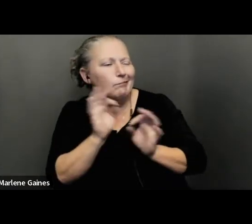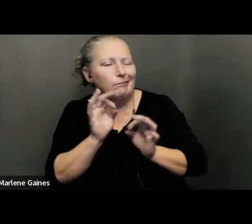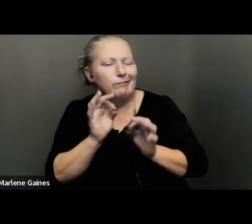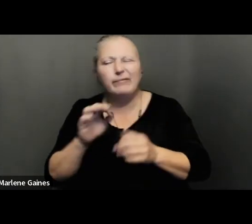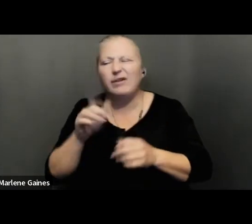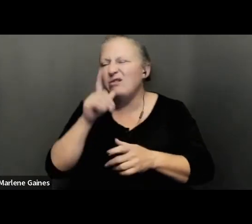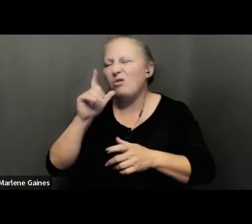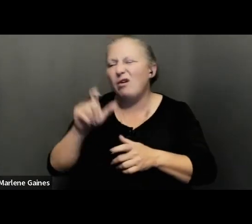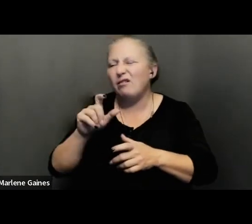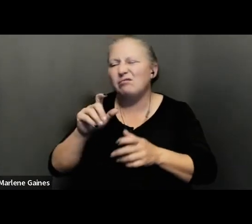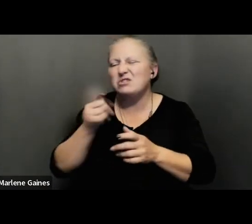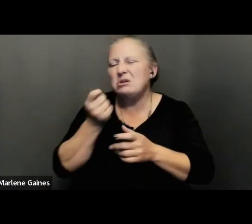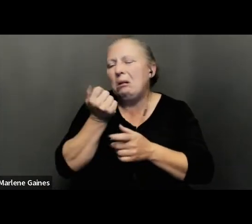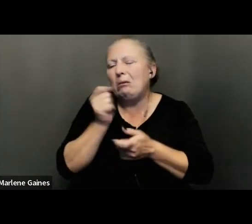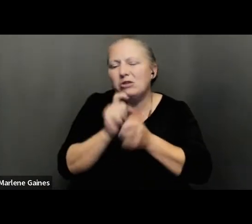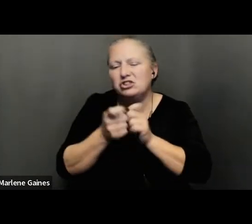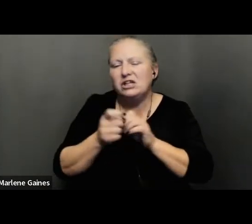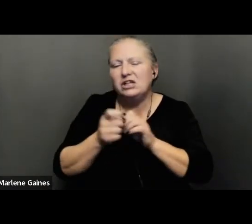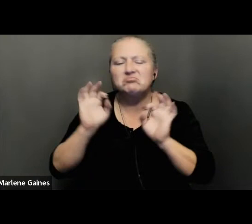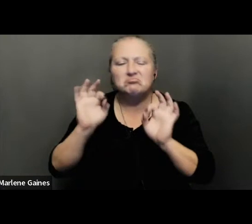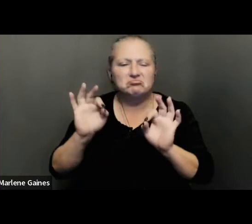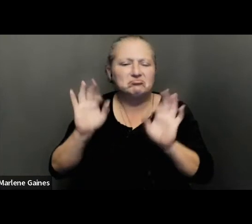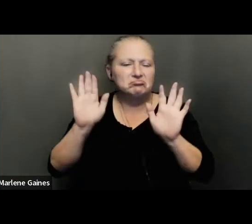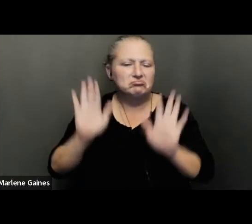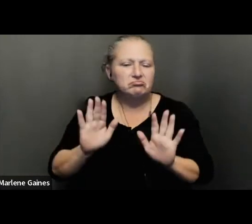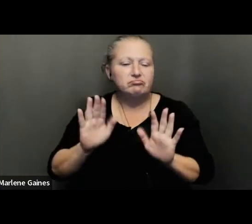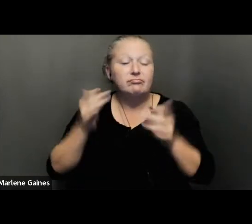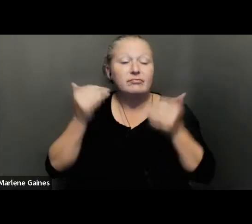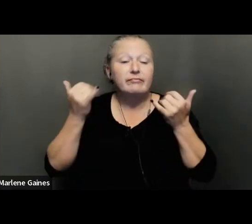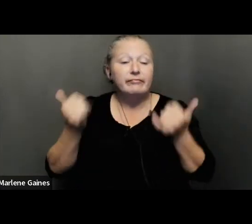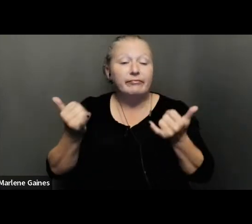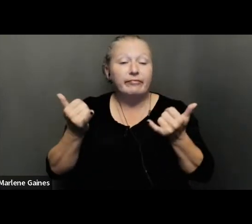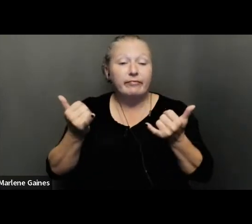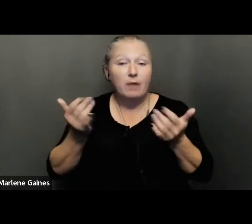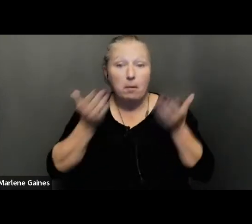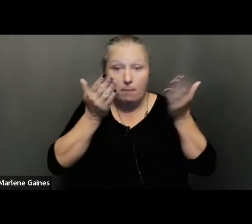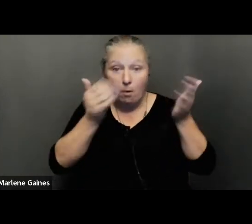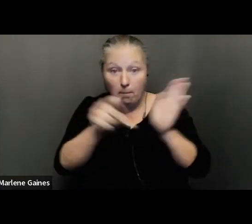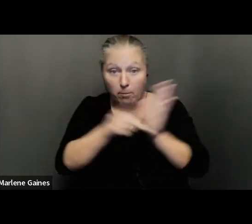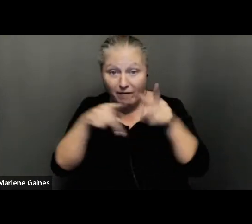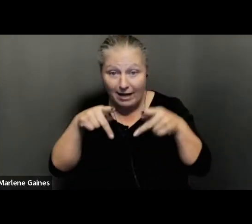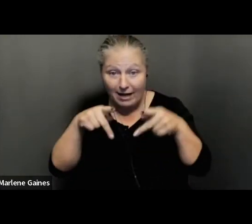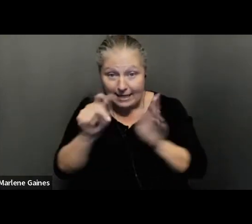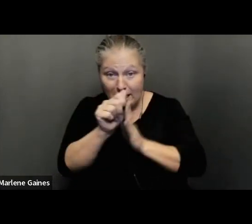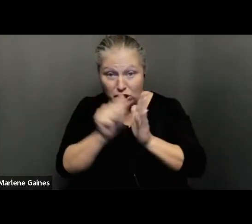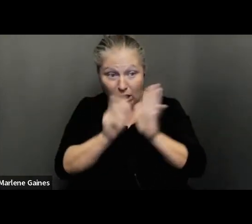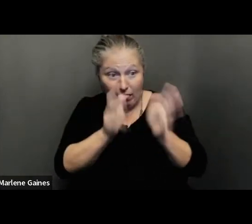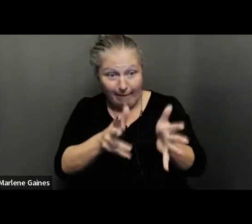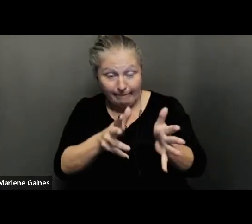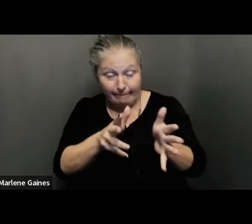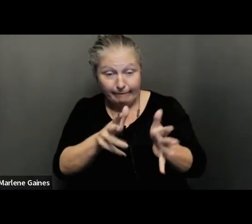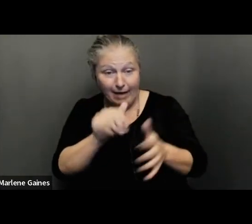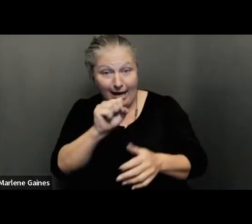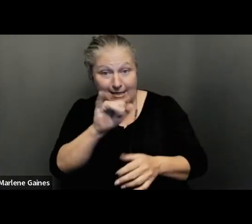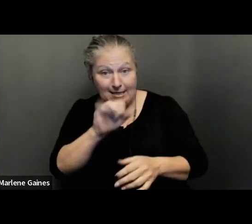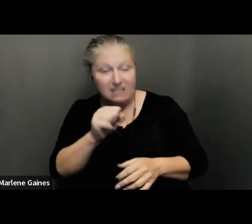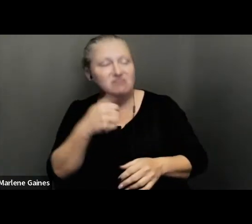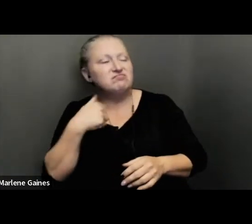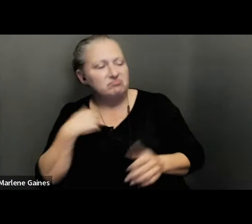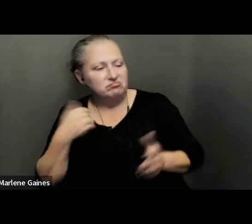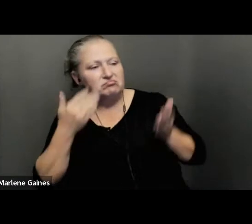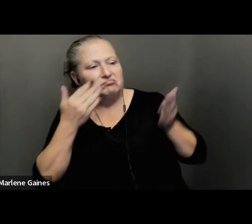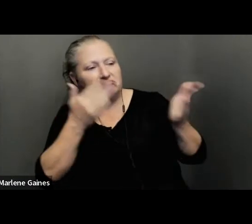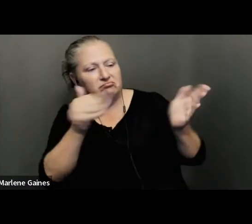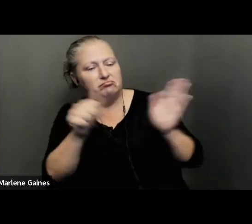changes. Okay. Excellent. Okay. With that, is there a motion to approve the consent agenda as is? I will move to